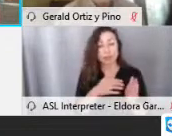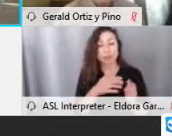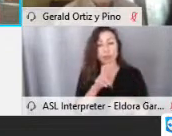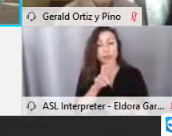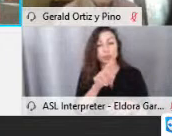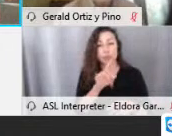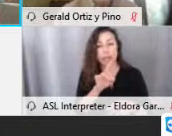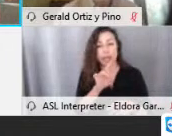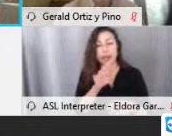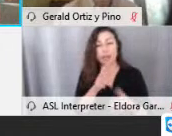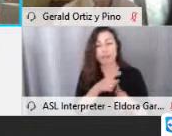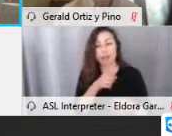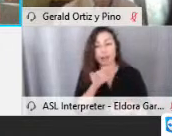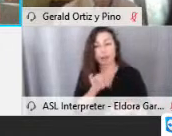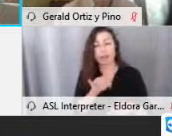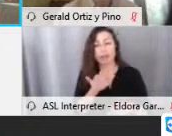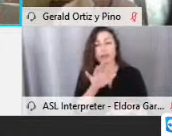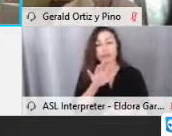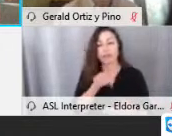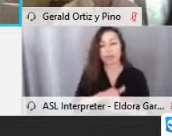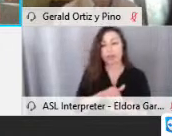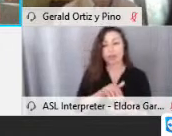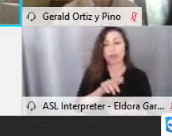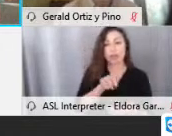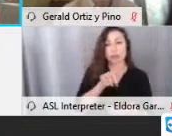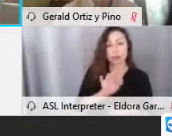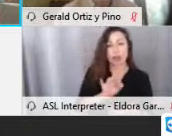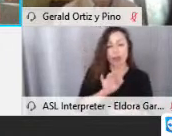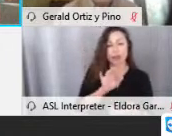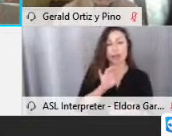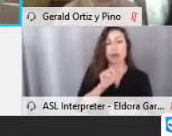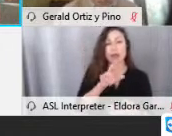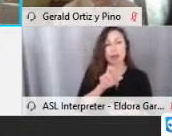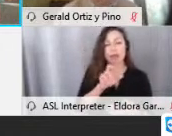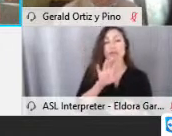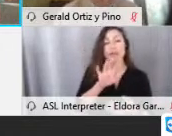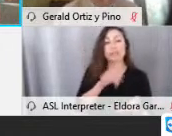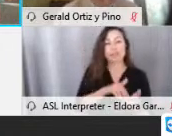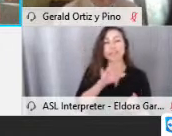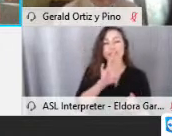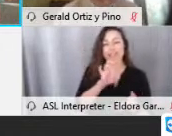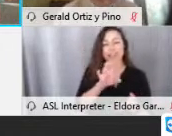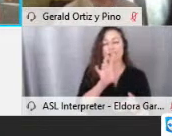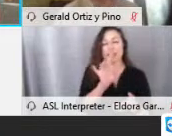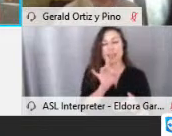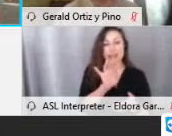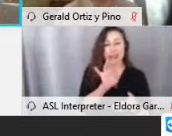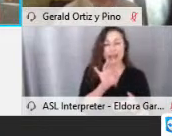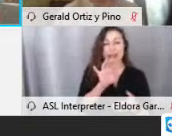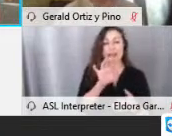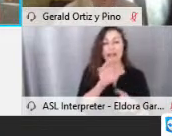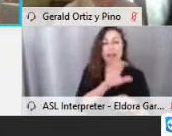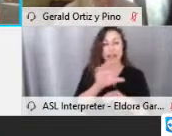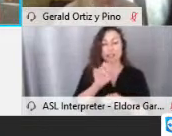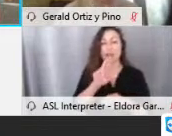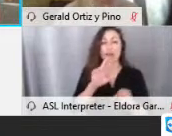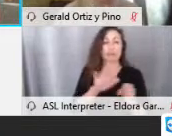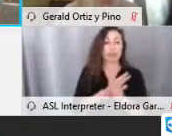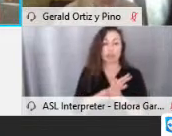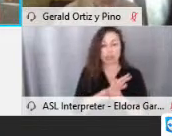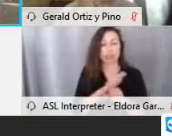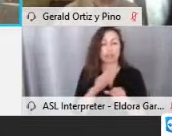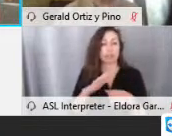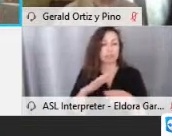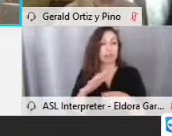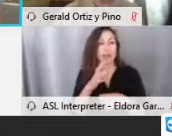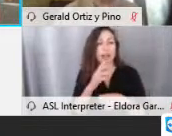5,028 of the 5,789 allocation slots are currently filled. As you all know, similar to the DD waiver,